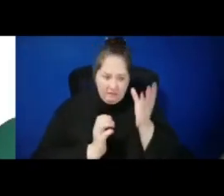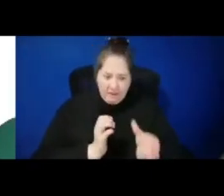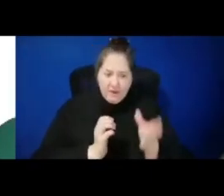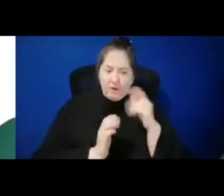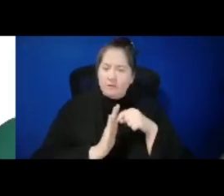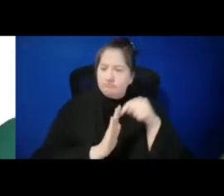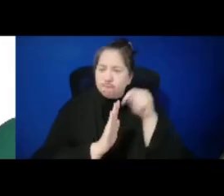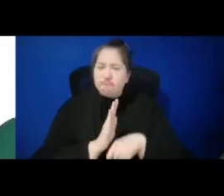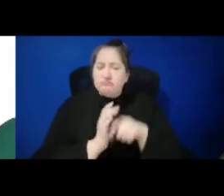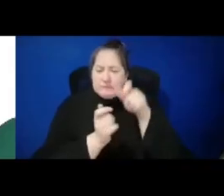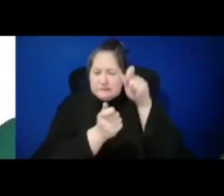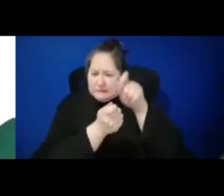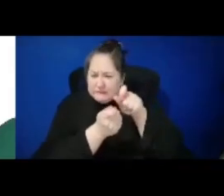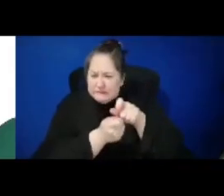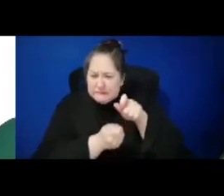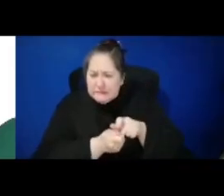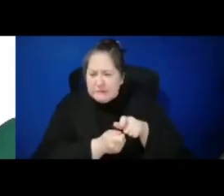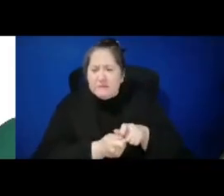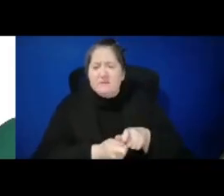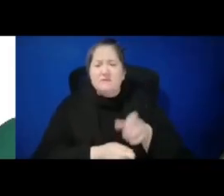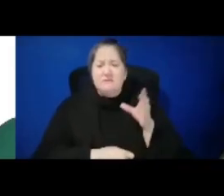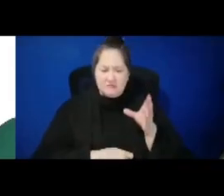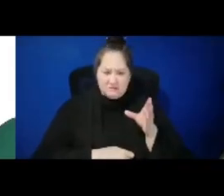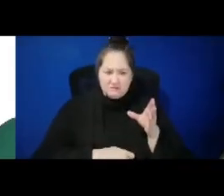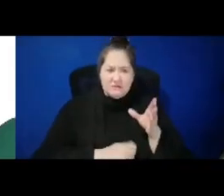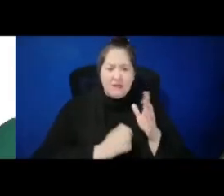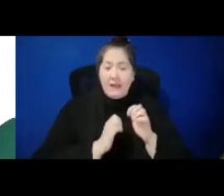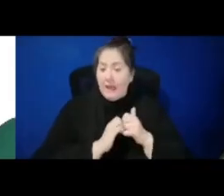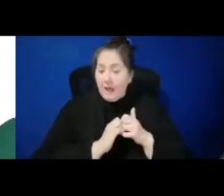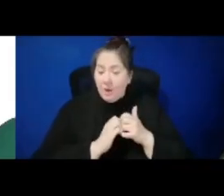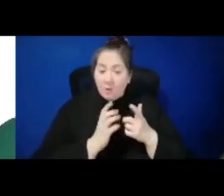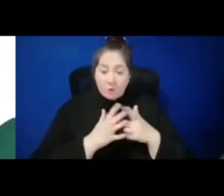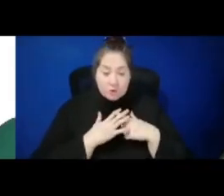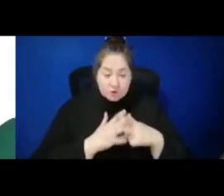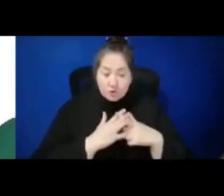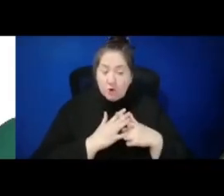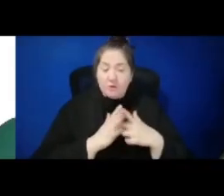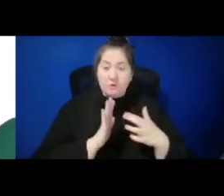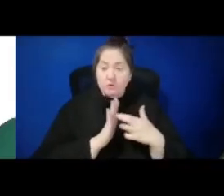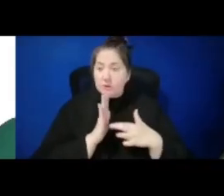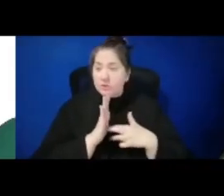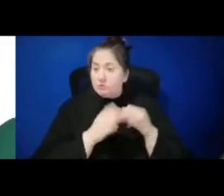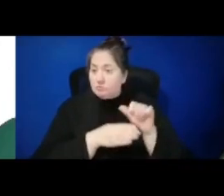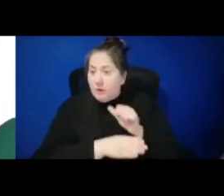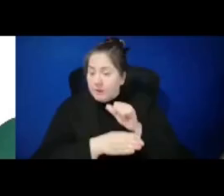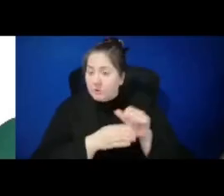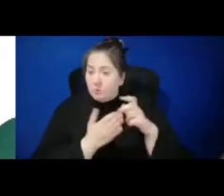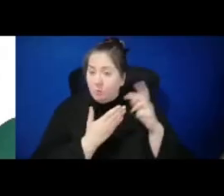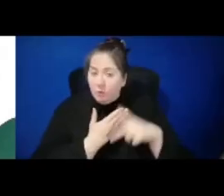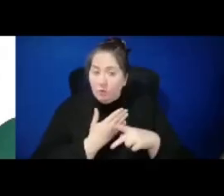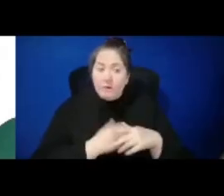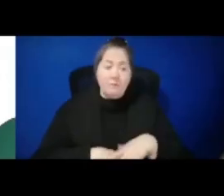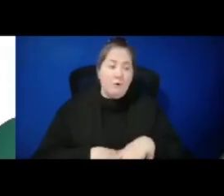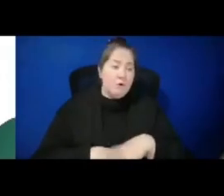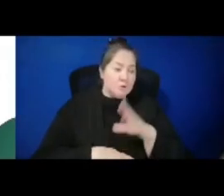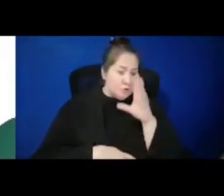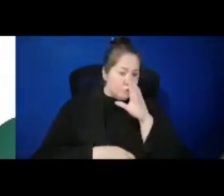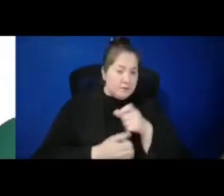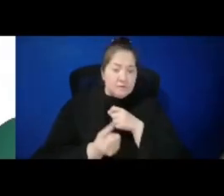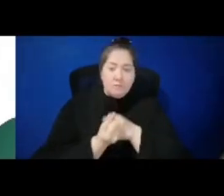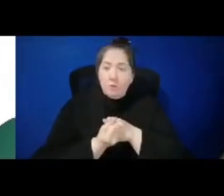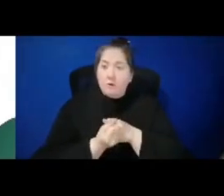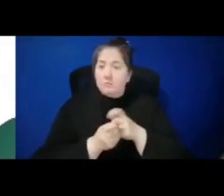into some of the nitty-gritties about how do you start up a registered apprenticeship program for direct support